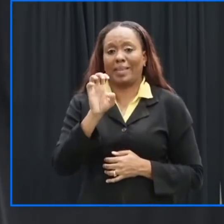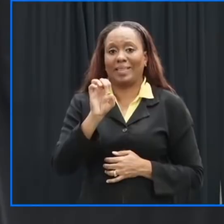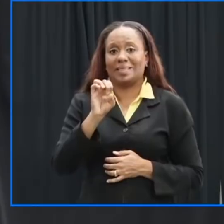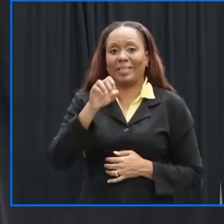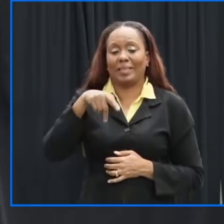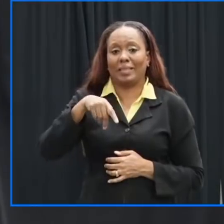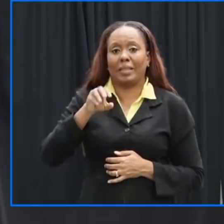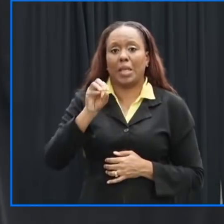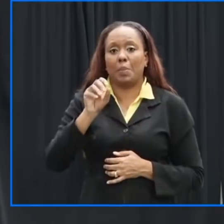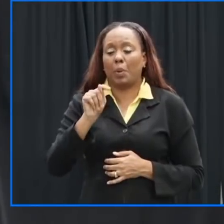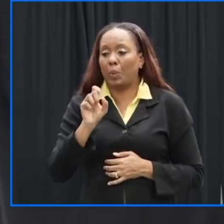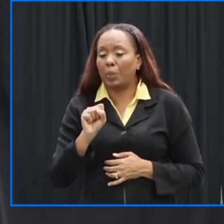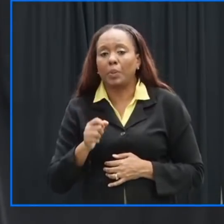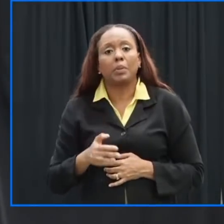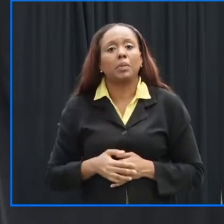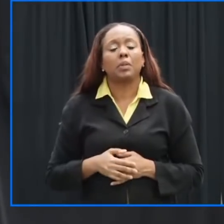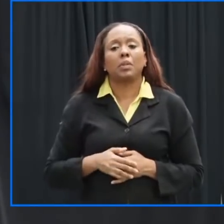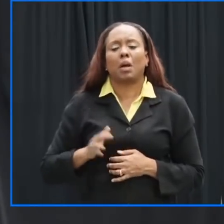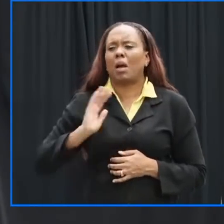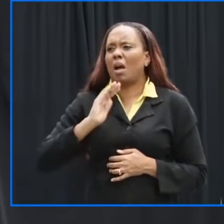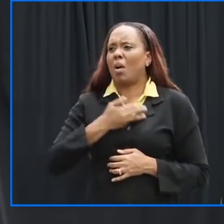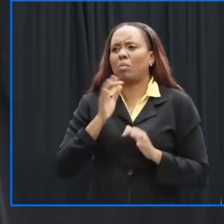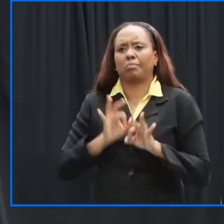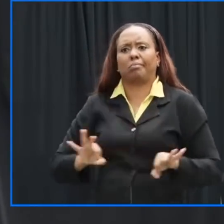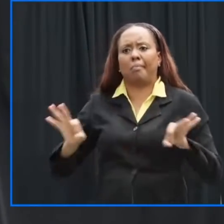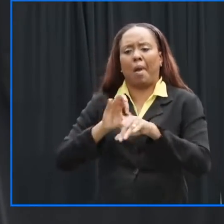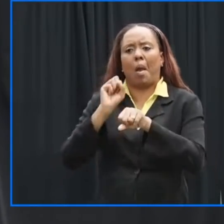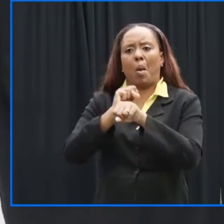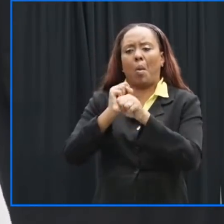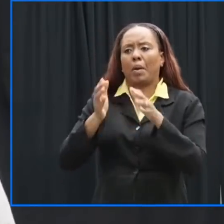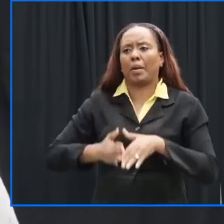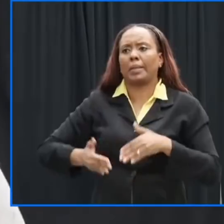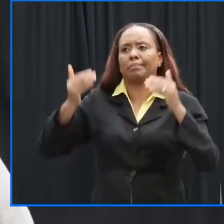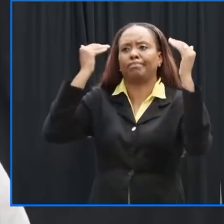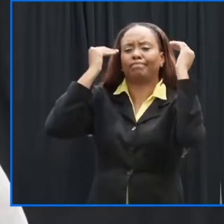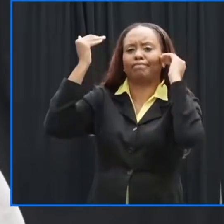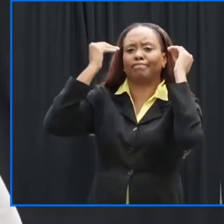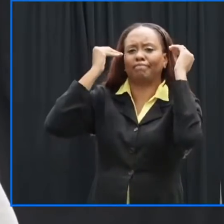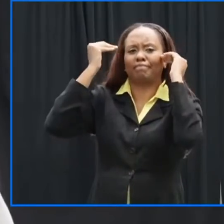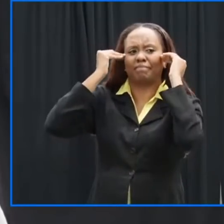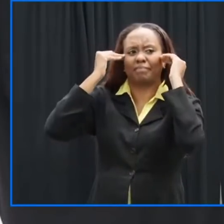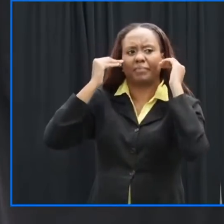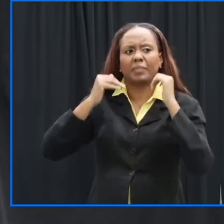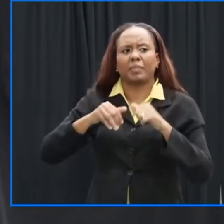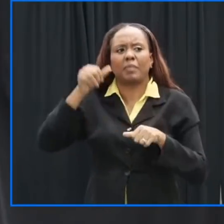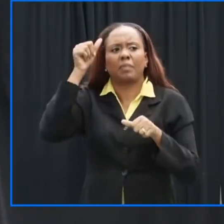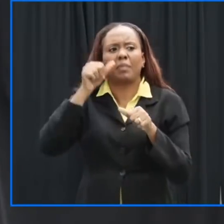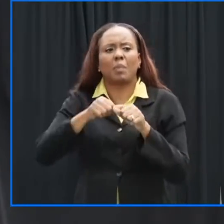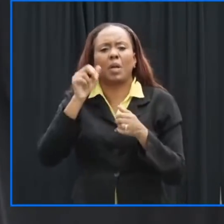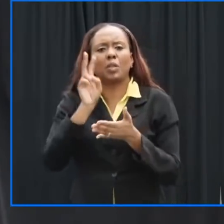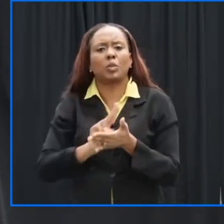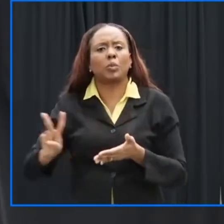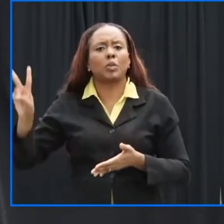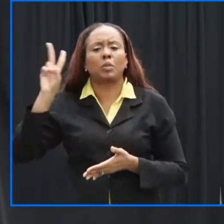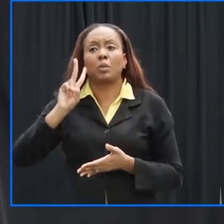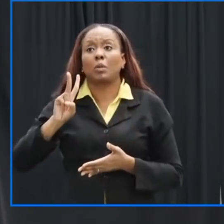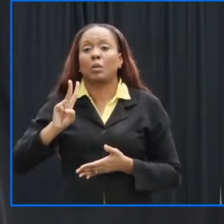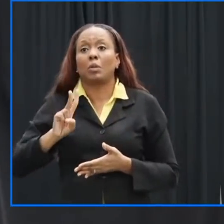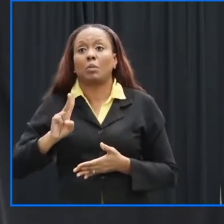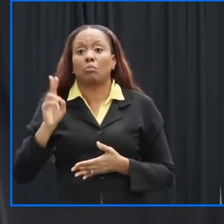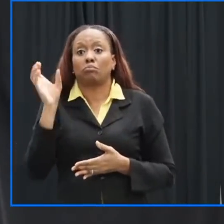and outfitted. And we have also, given the event that occurred approximately 2 weeks ago